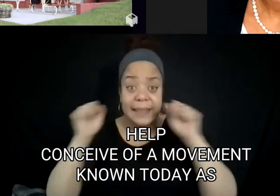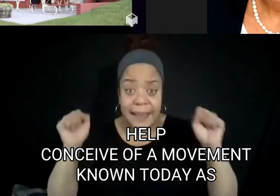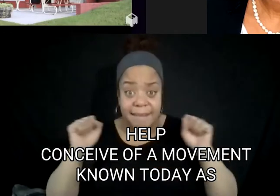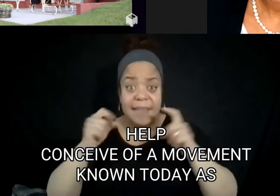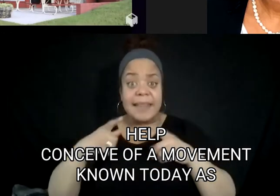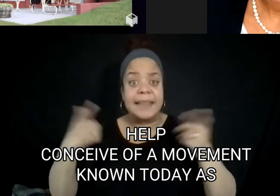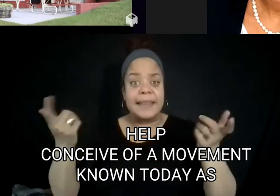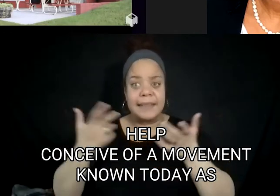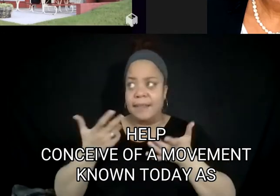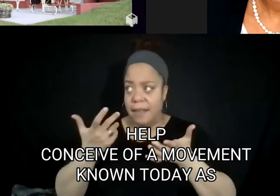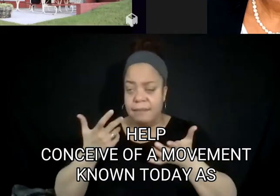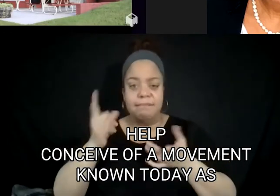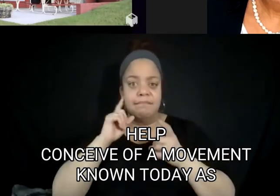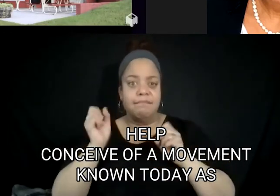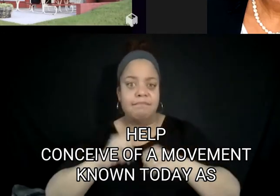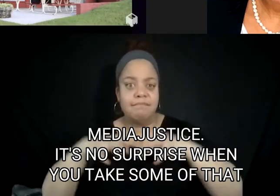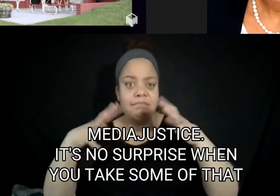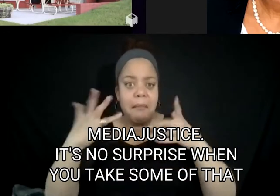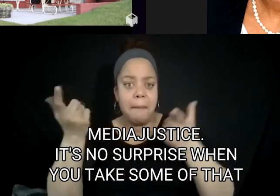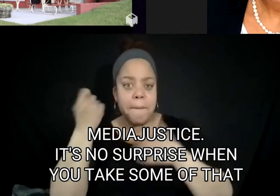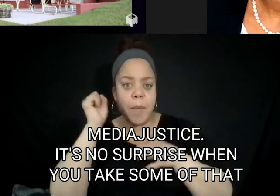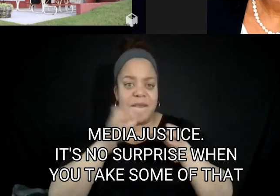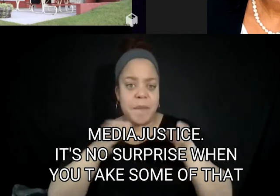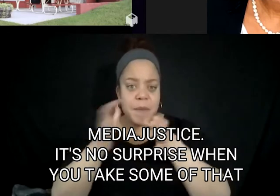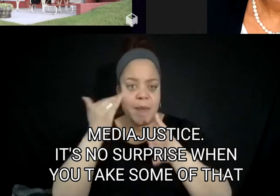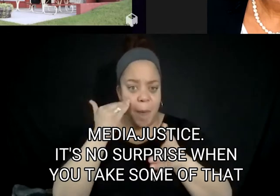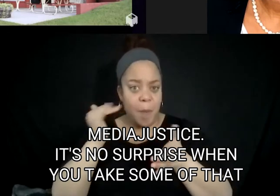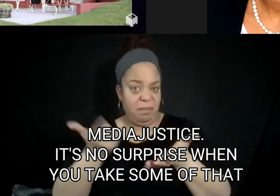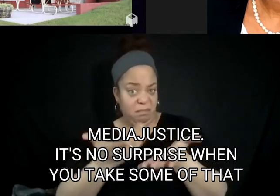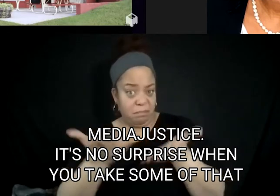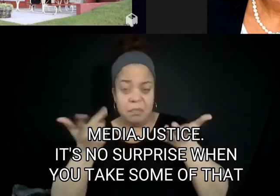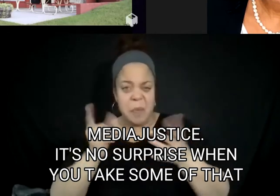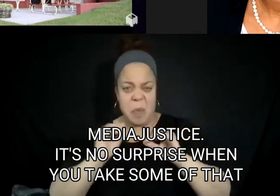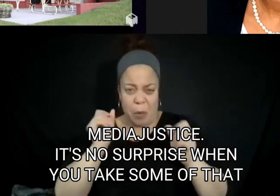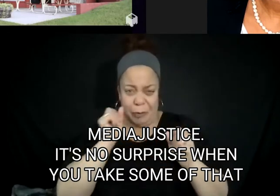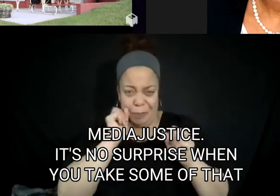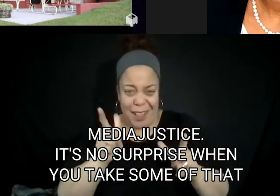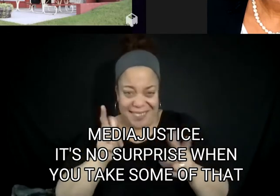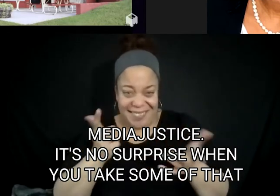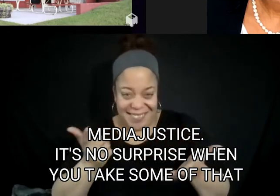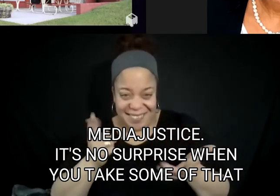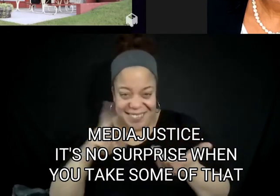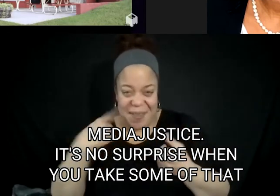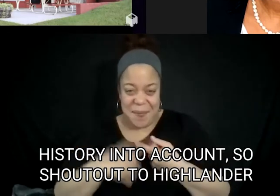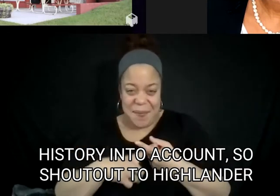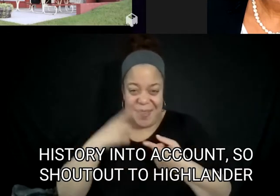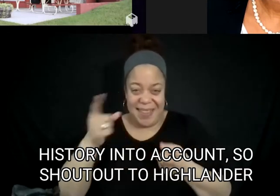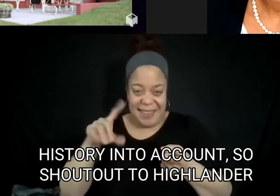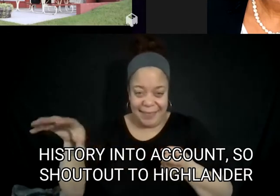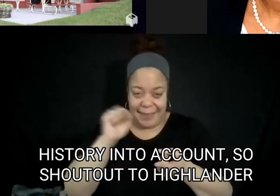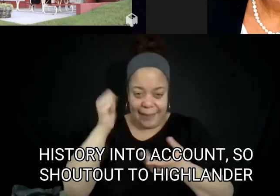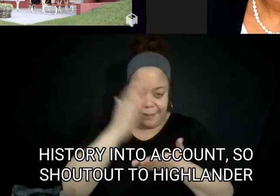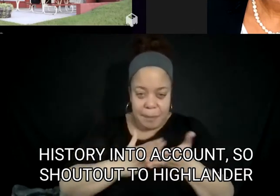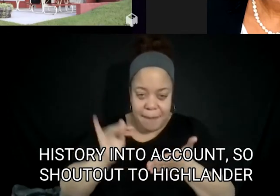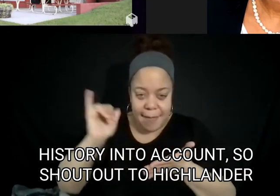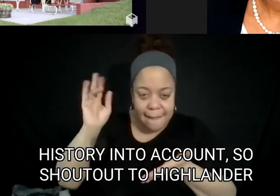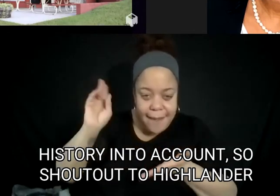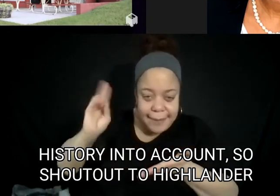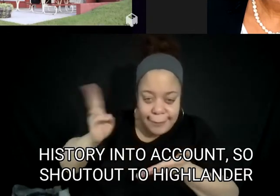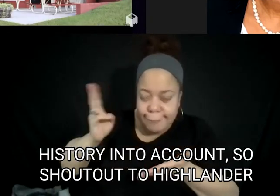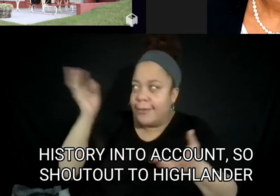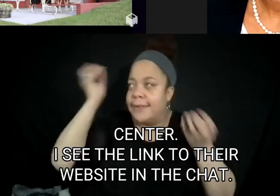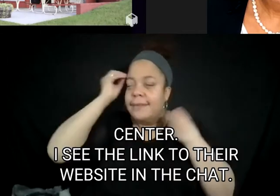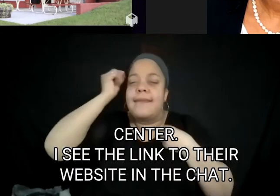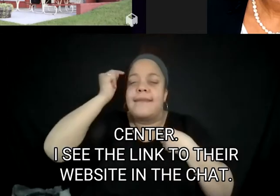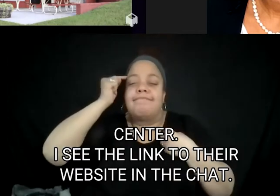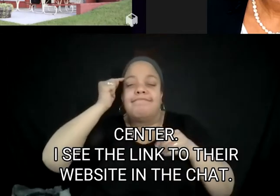that history into account. So shout out to Highlander Center. I see the link to their website in the chat. They have a wonderful